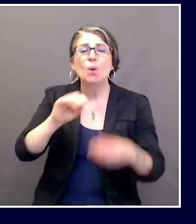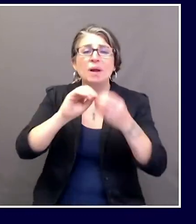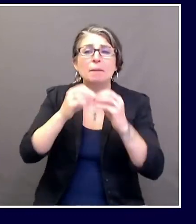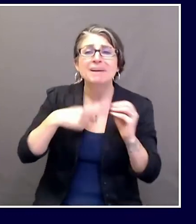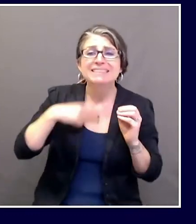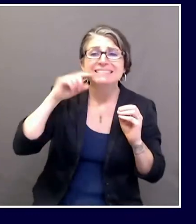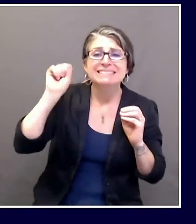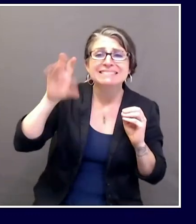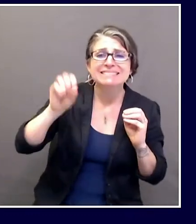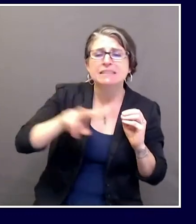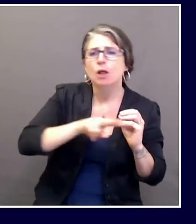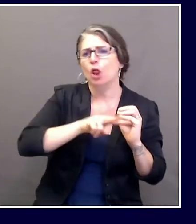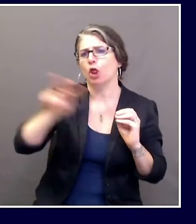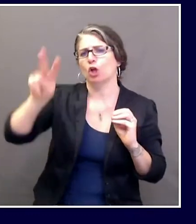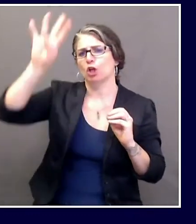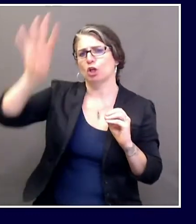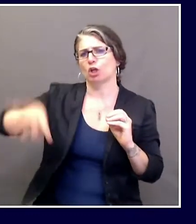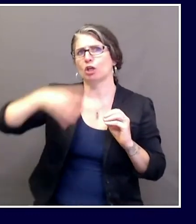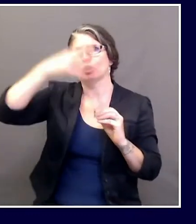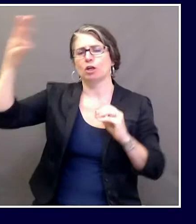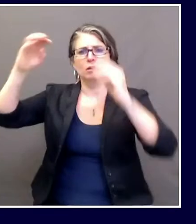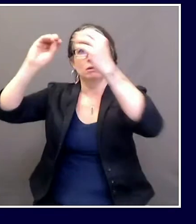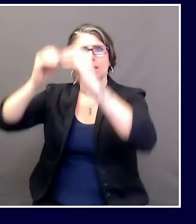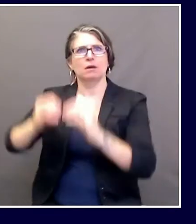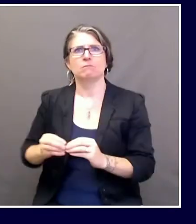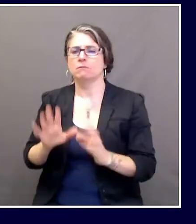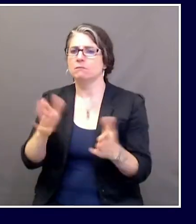enjoy the great Maine outdoors as a result.